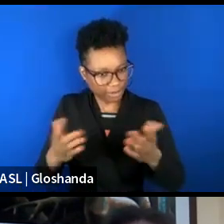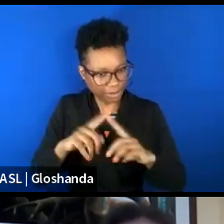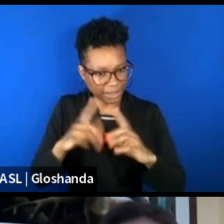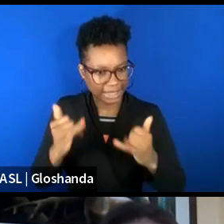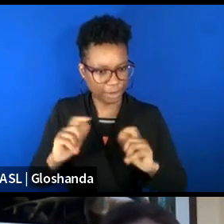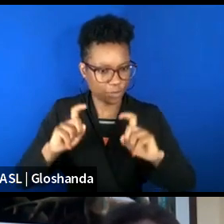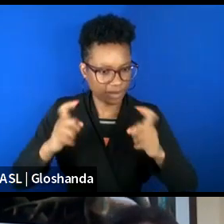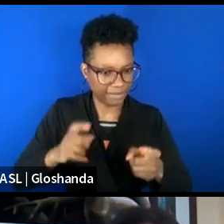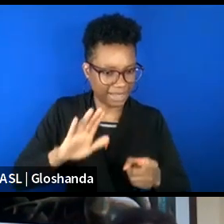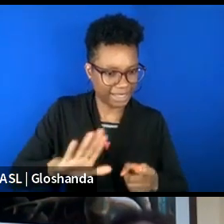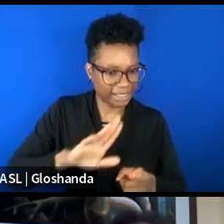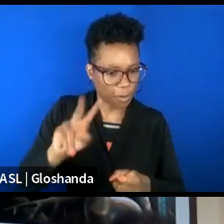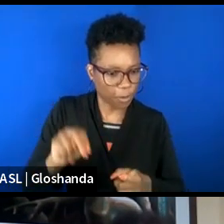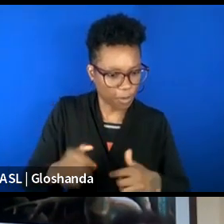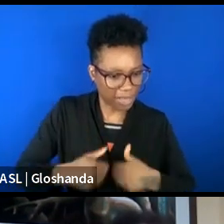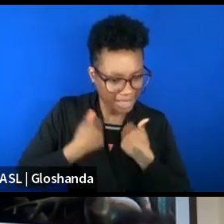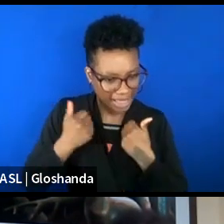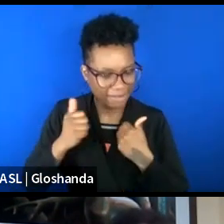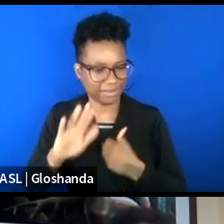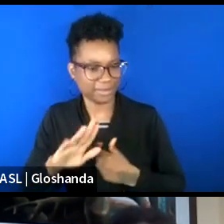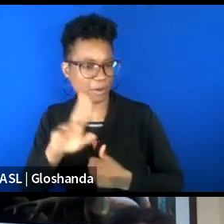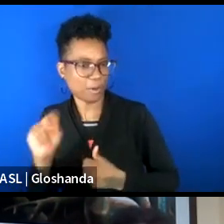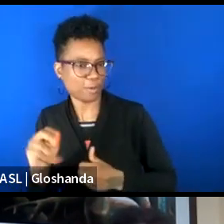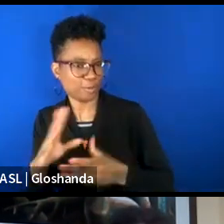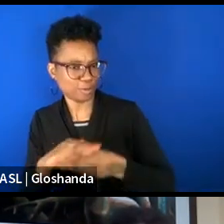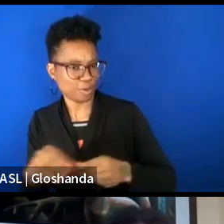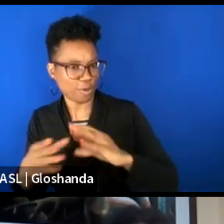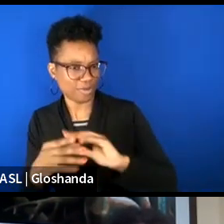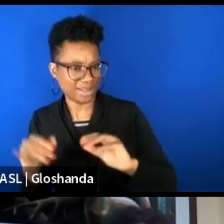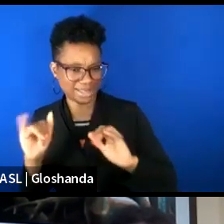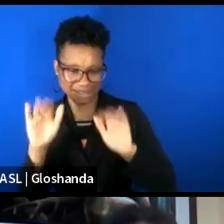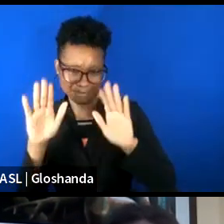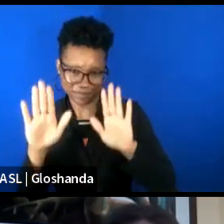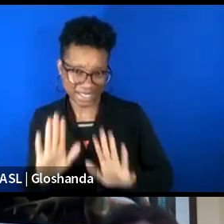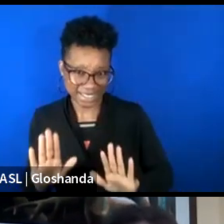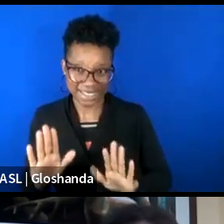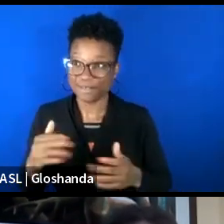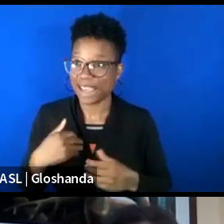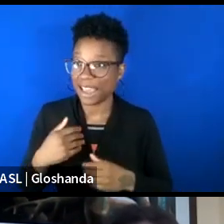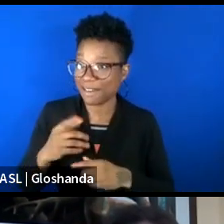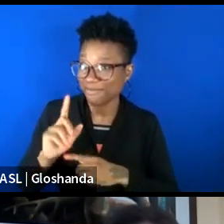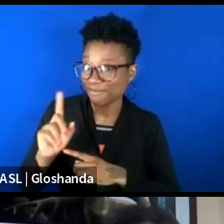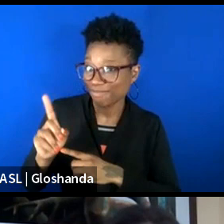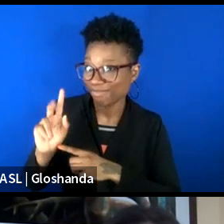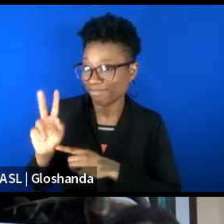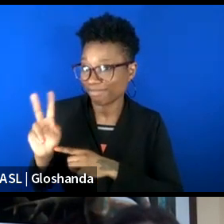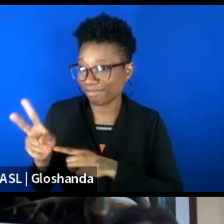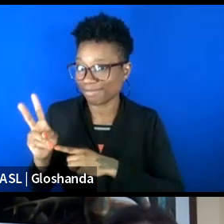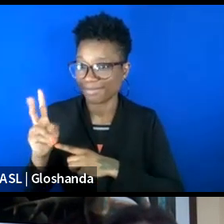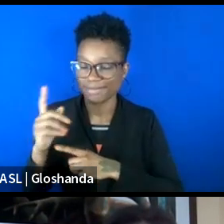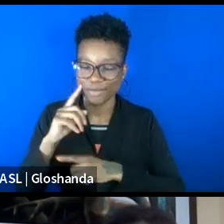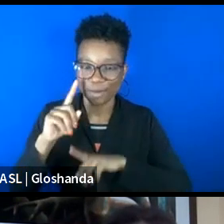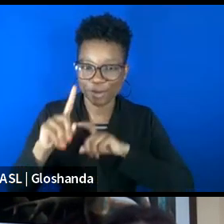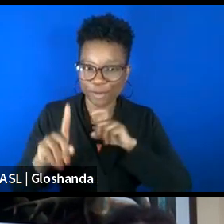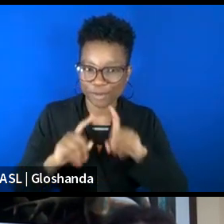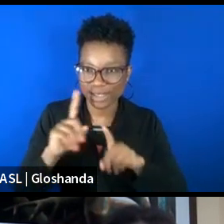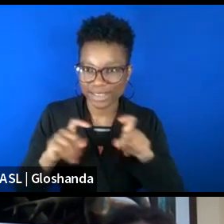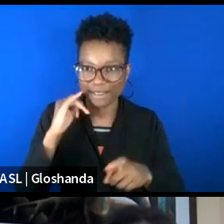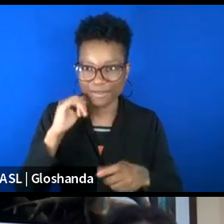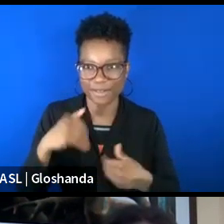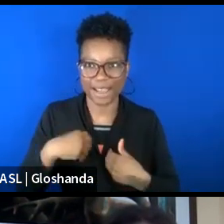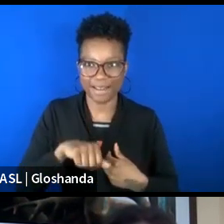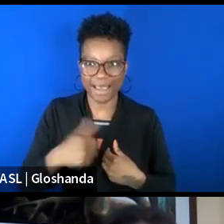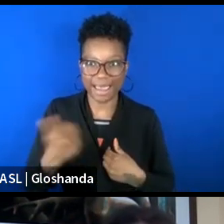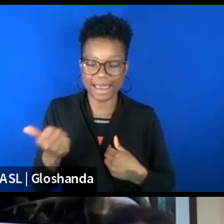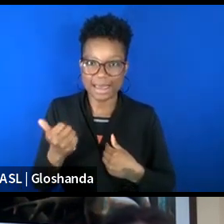story. Mm-hmm. That was amazing. We have a moment or two for questions. If anyone has a dying desire to